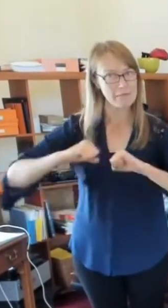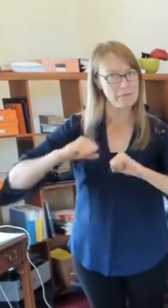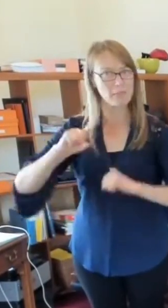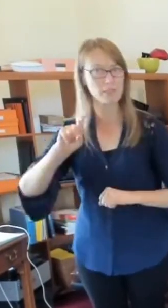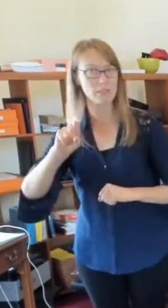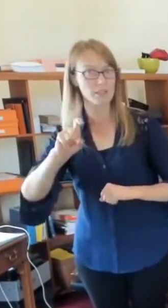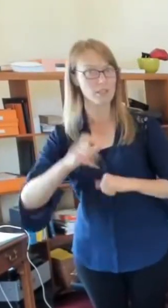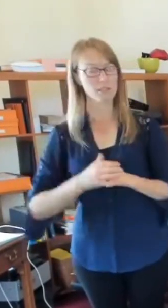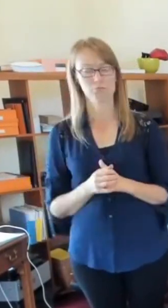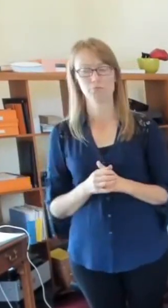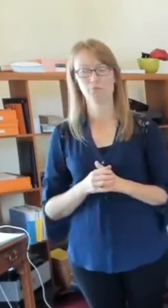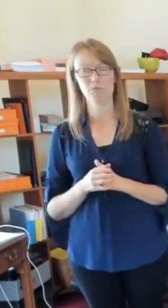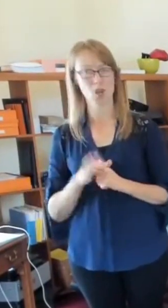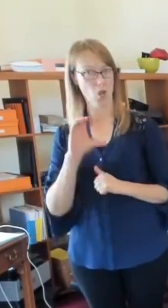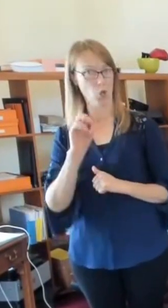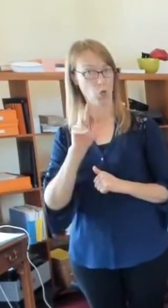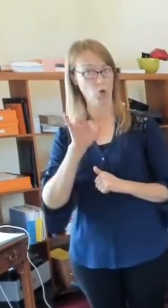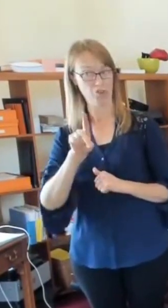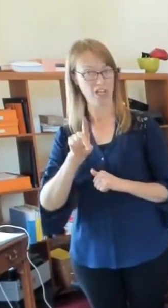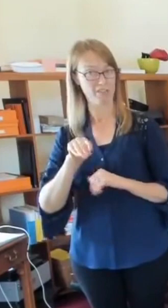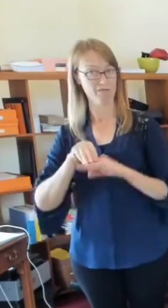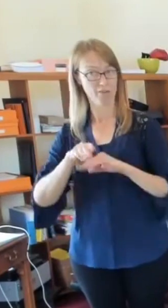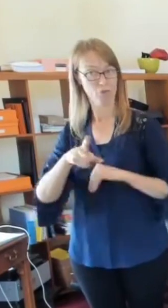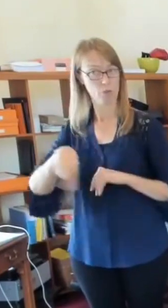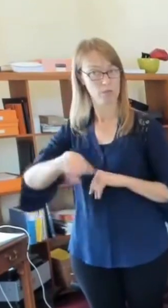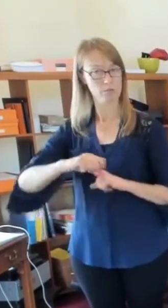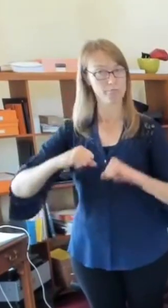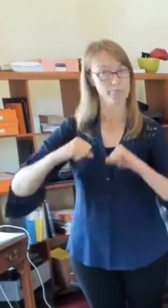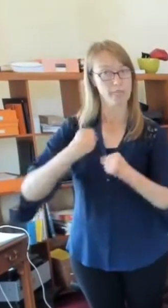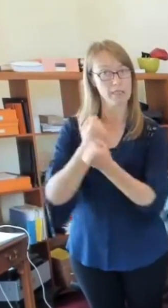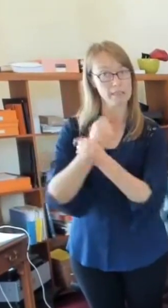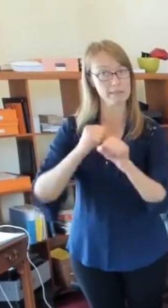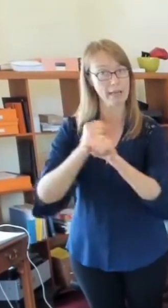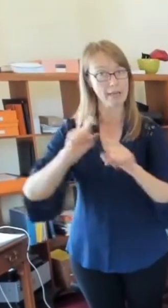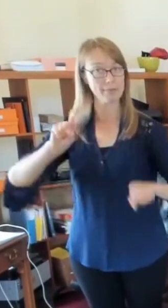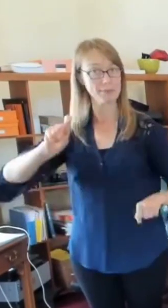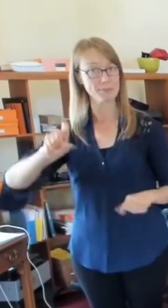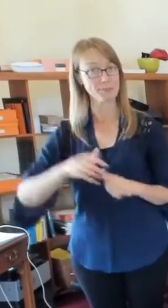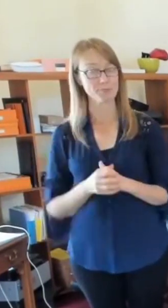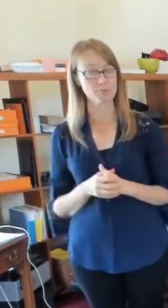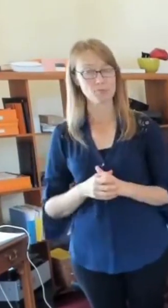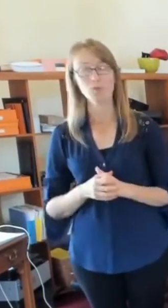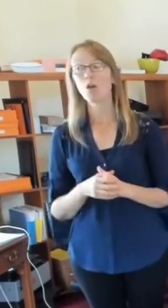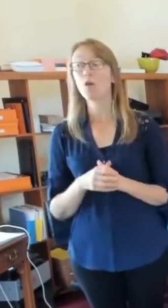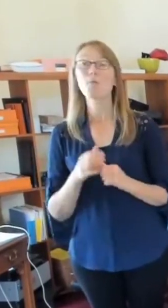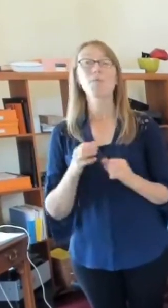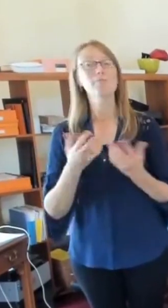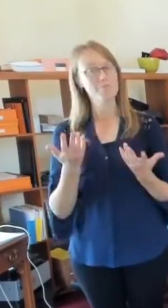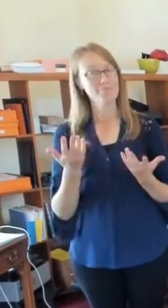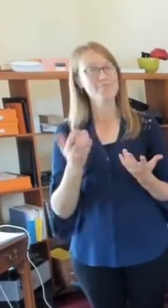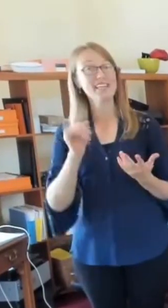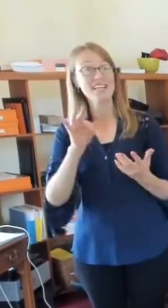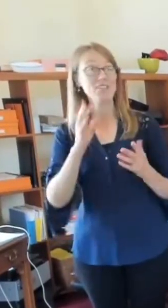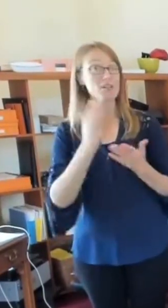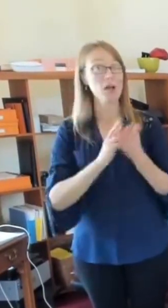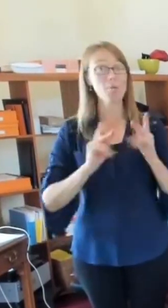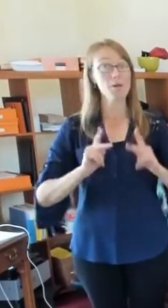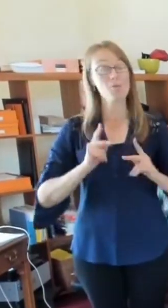what impact do you think COVID is having on downtown when the people who would normally be coming here aren't here?